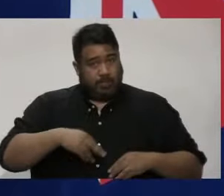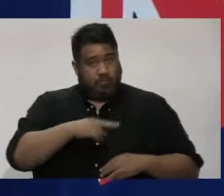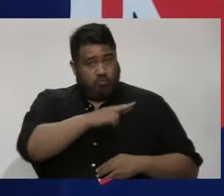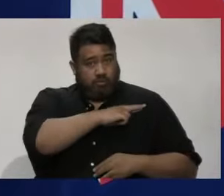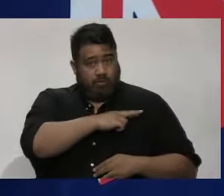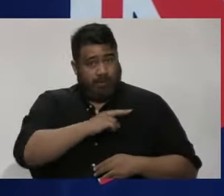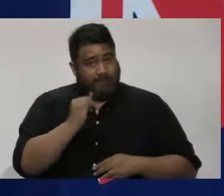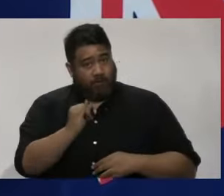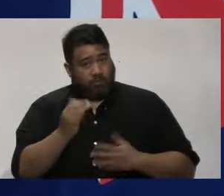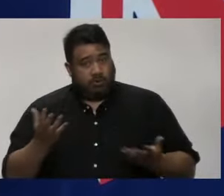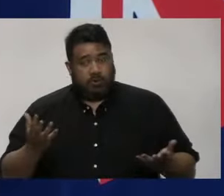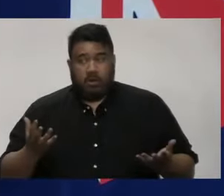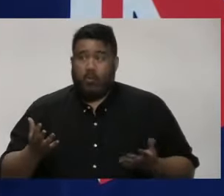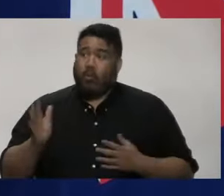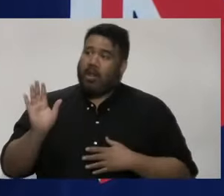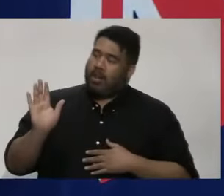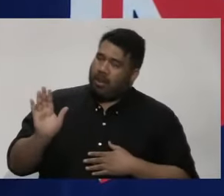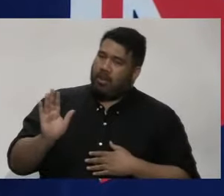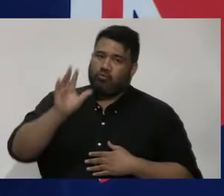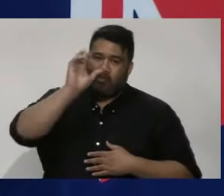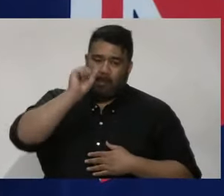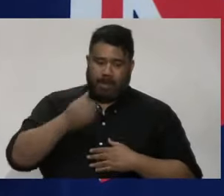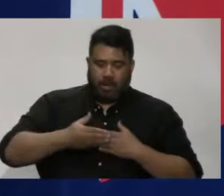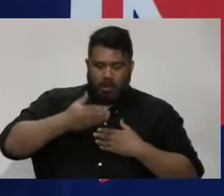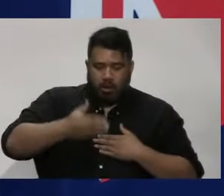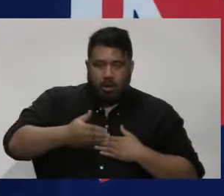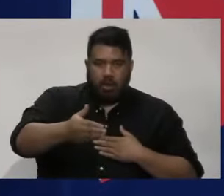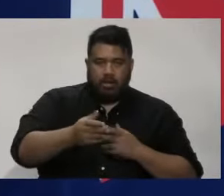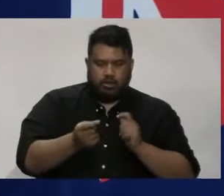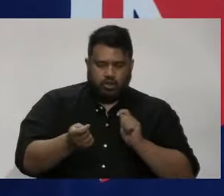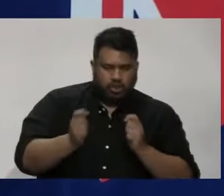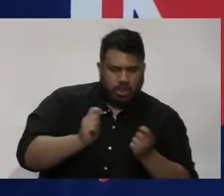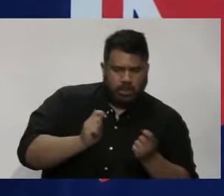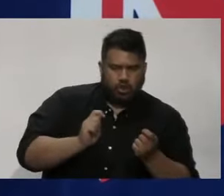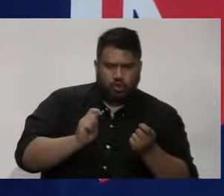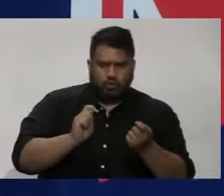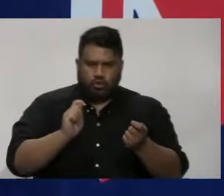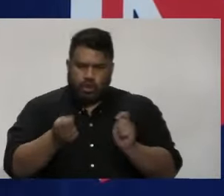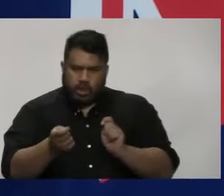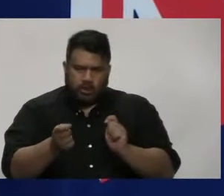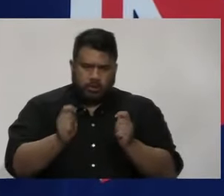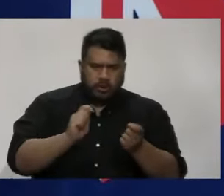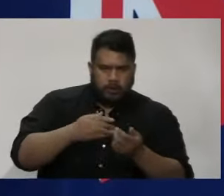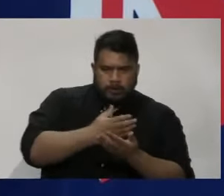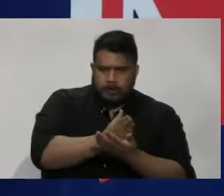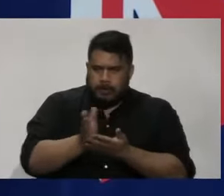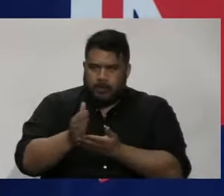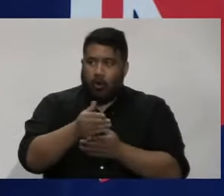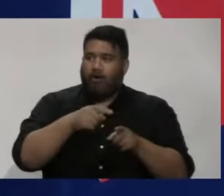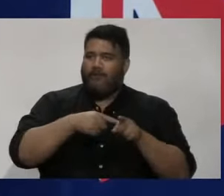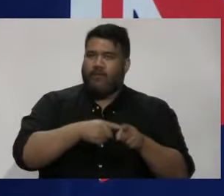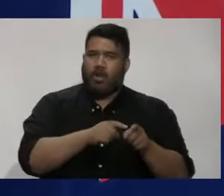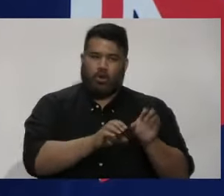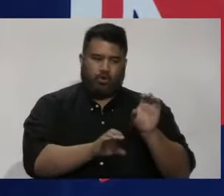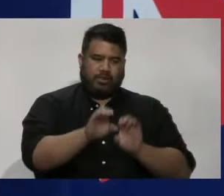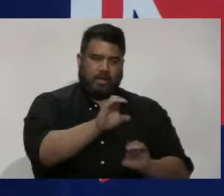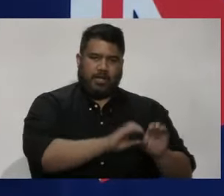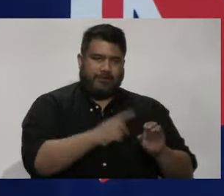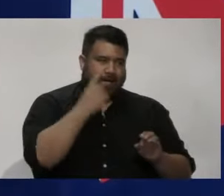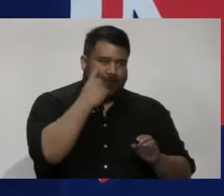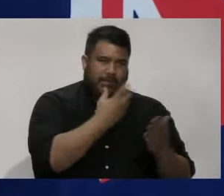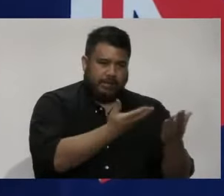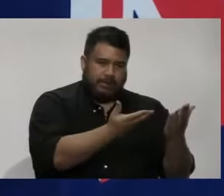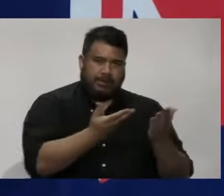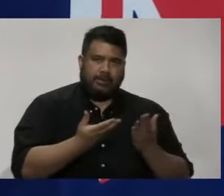base both the changes that we make and, of course, the decisions we take based on evidence. And we will keep looking